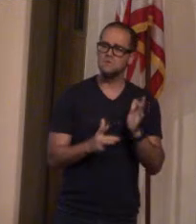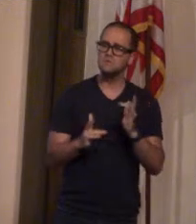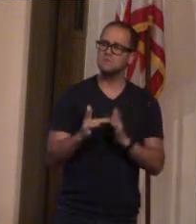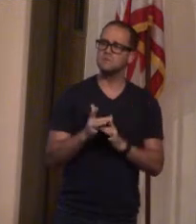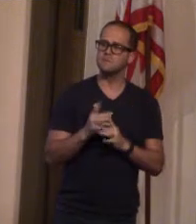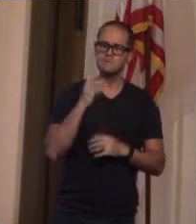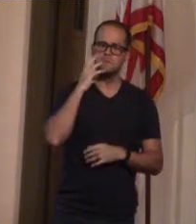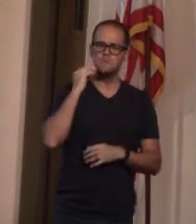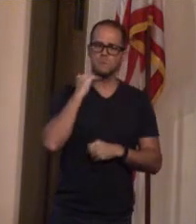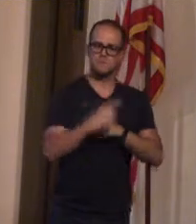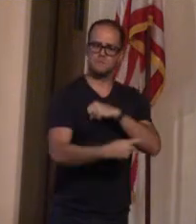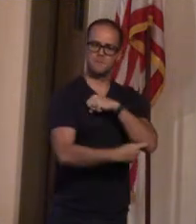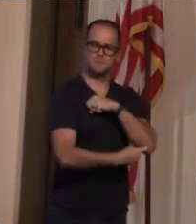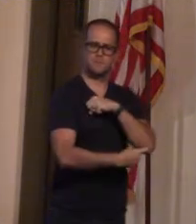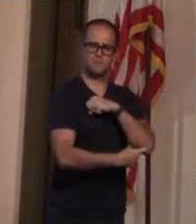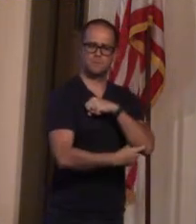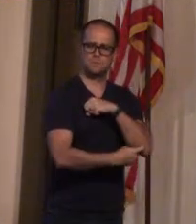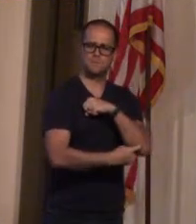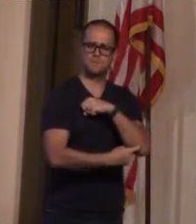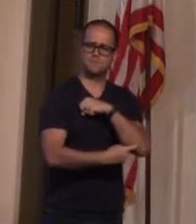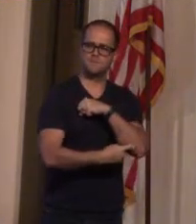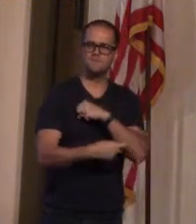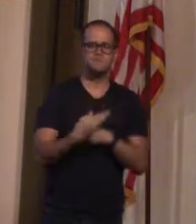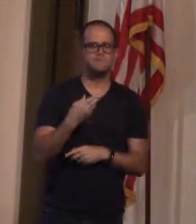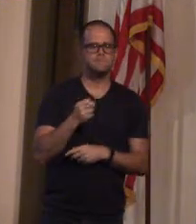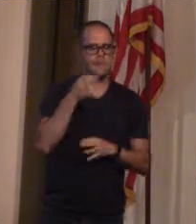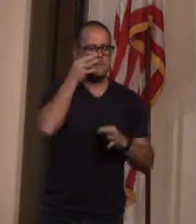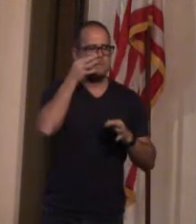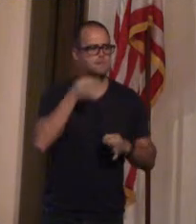40 days and 40 nights. Based on Matthew 4,